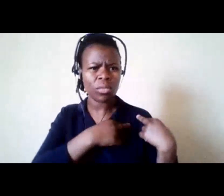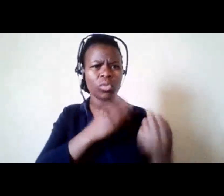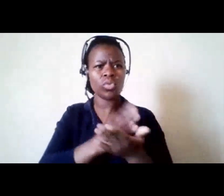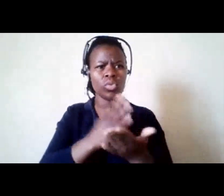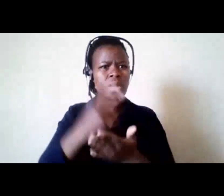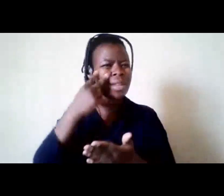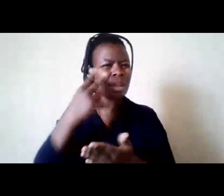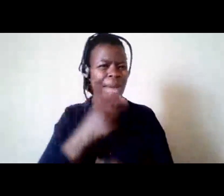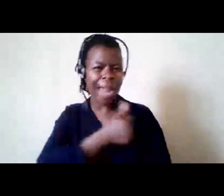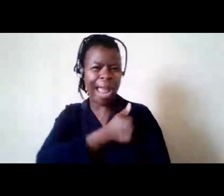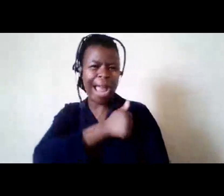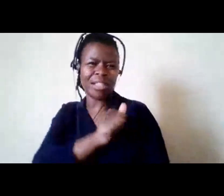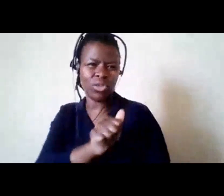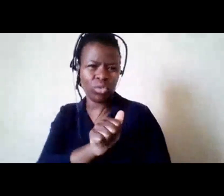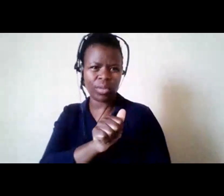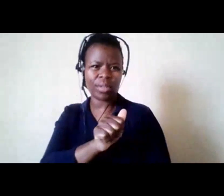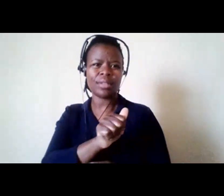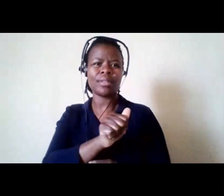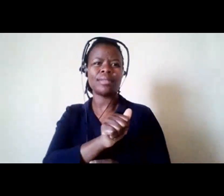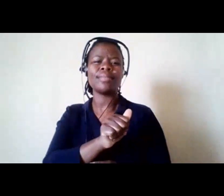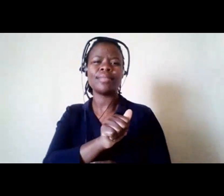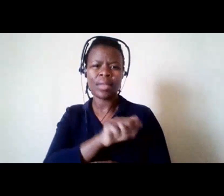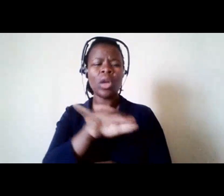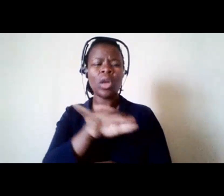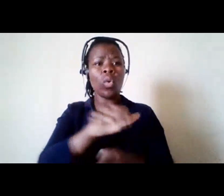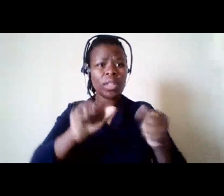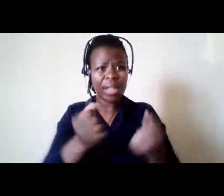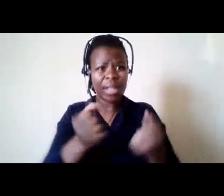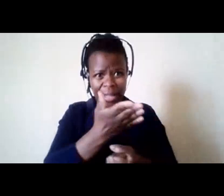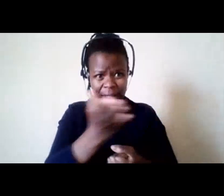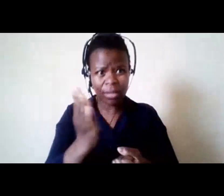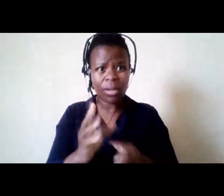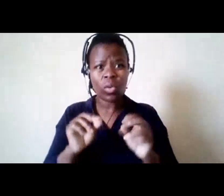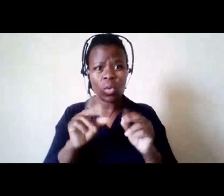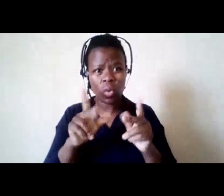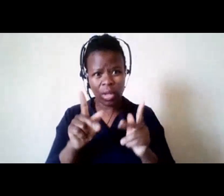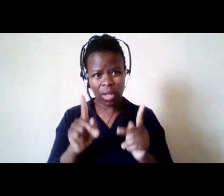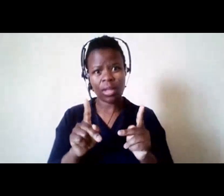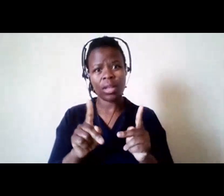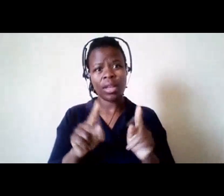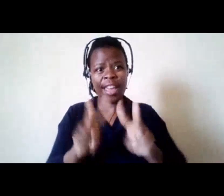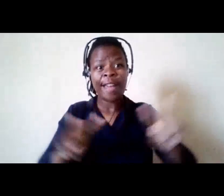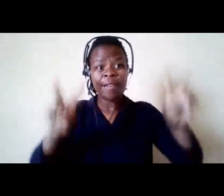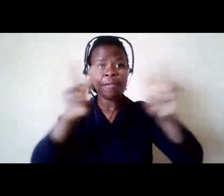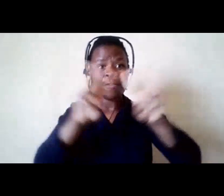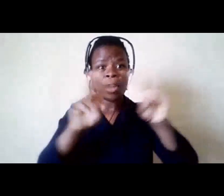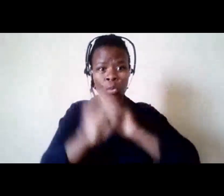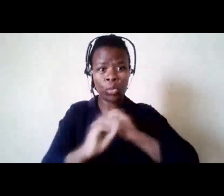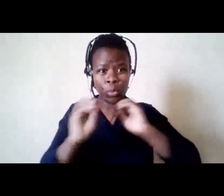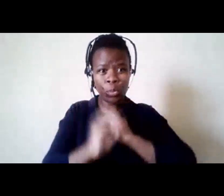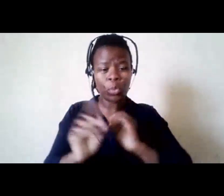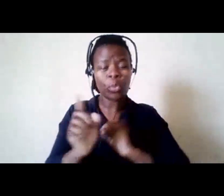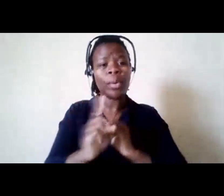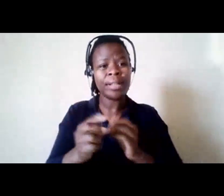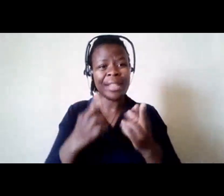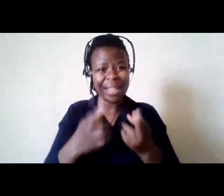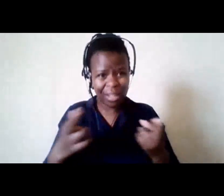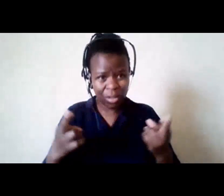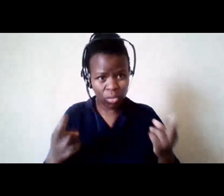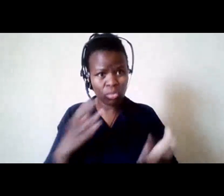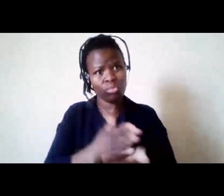towards disability that makes them devalue the value that of resources and things like